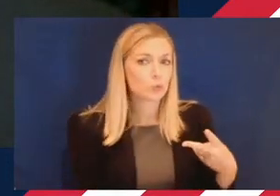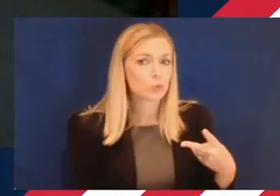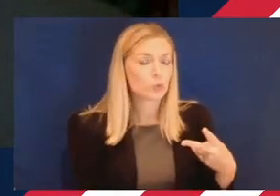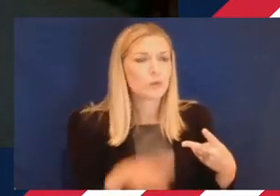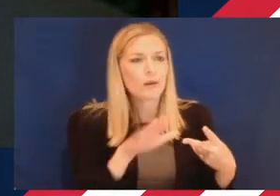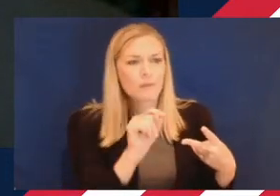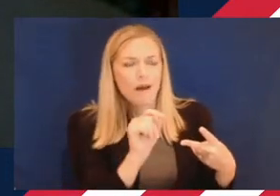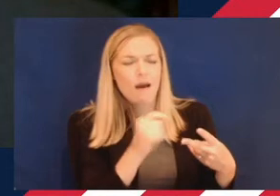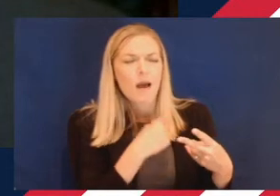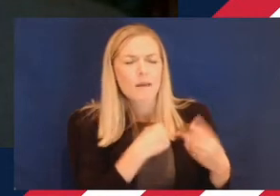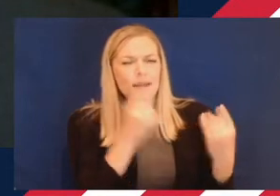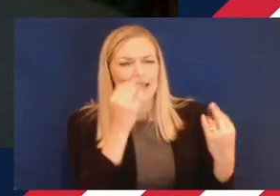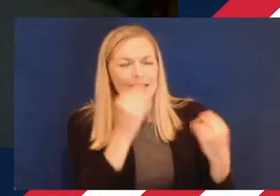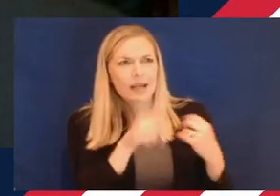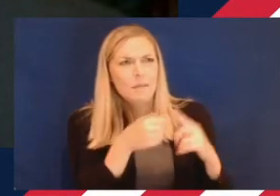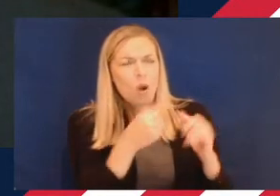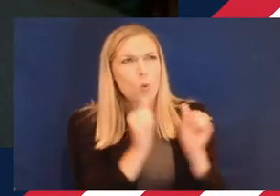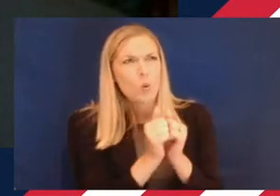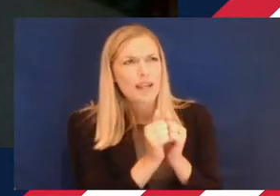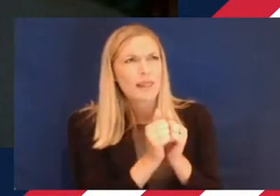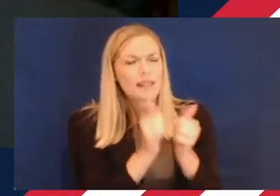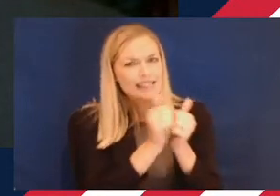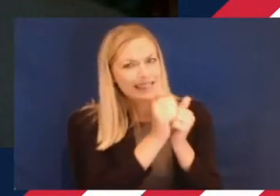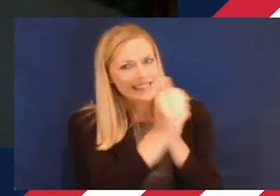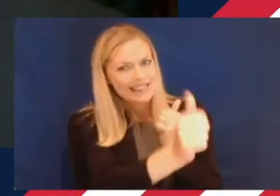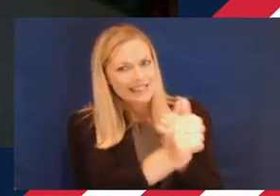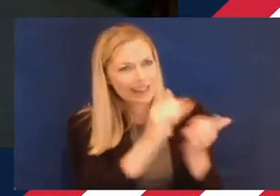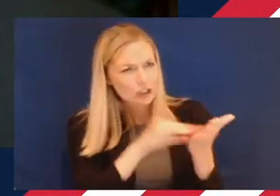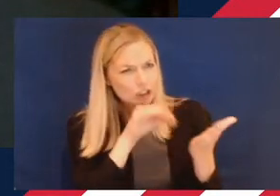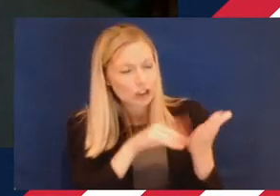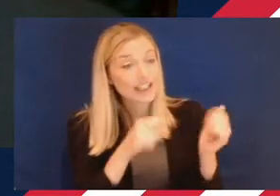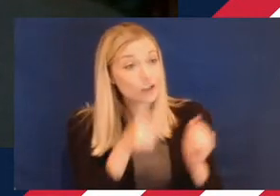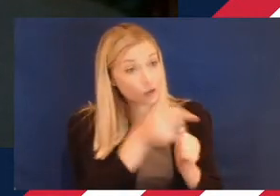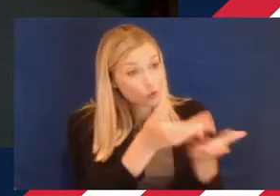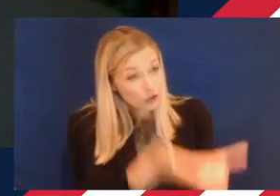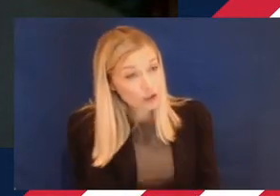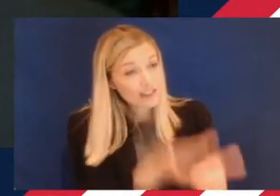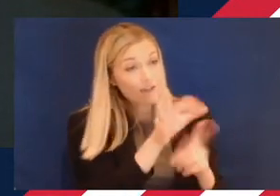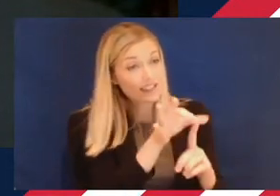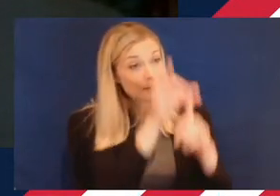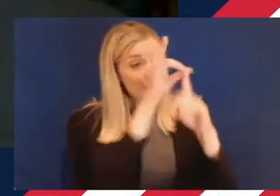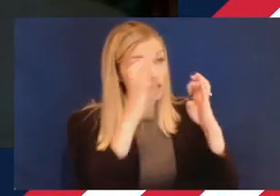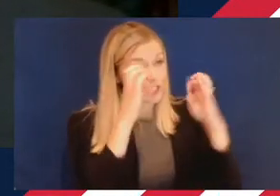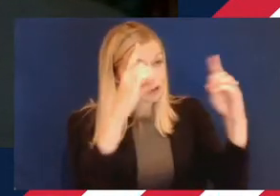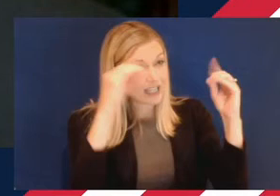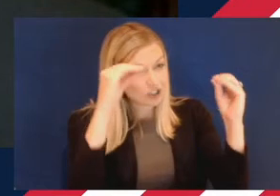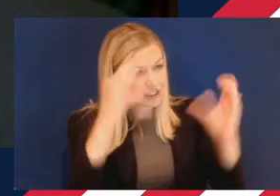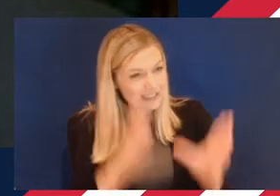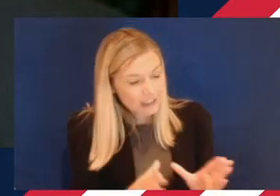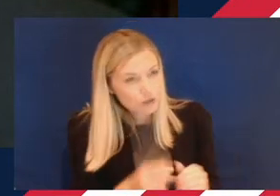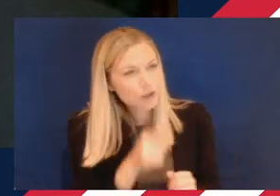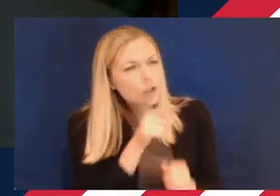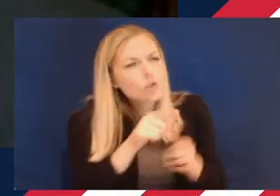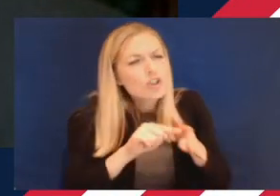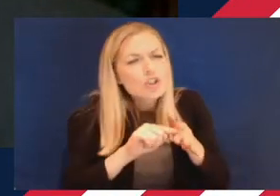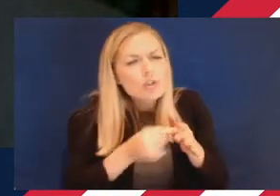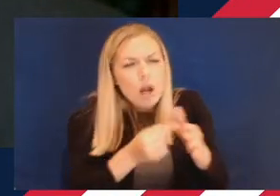learning, you're a special education teacher, and you've started to share with us some of